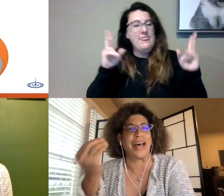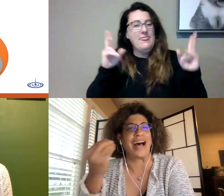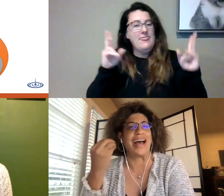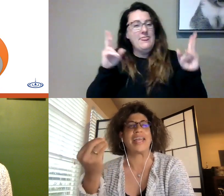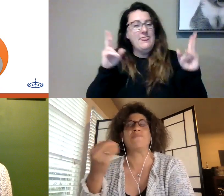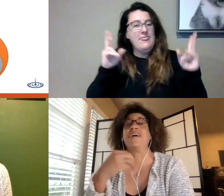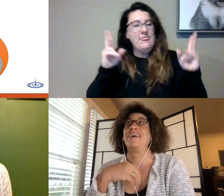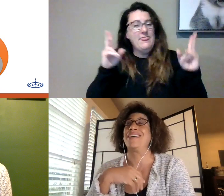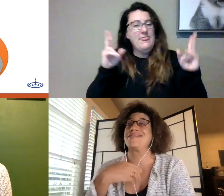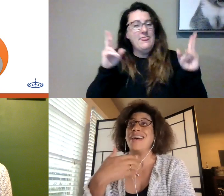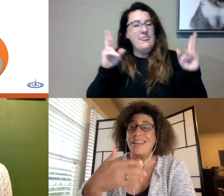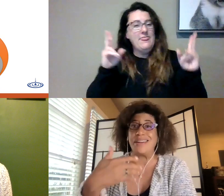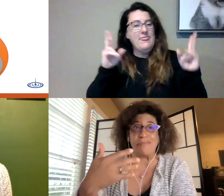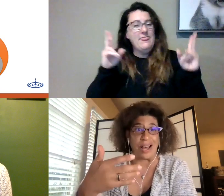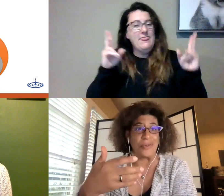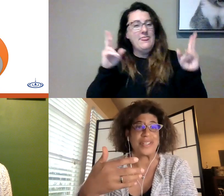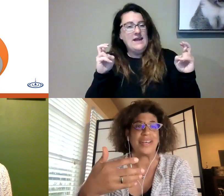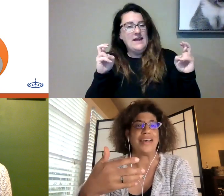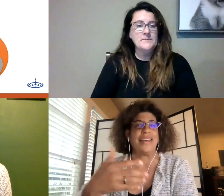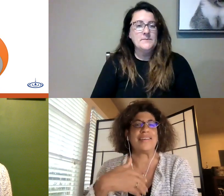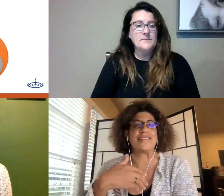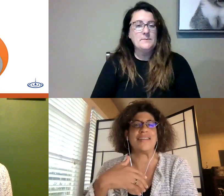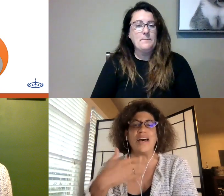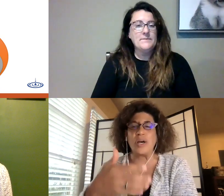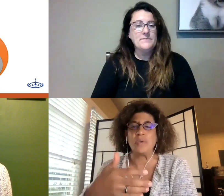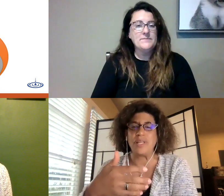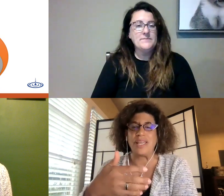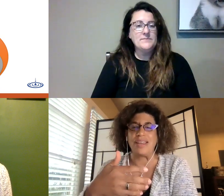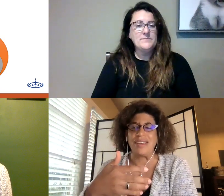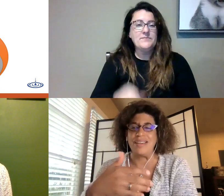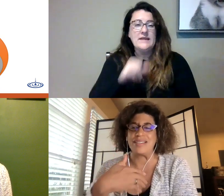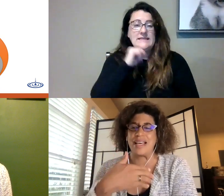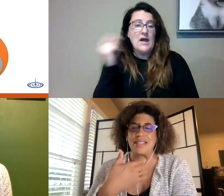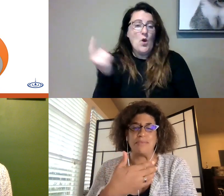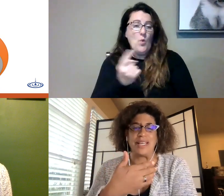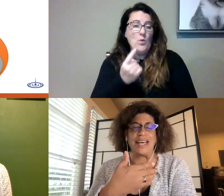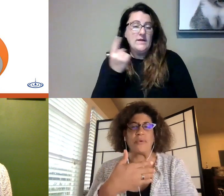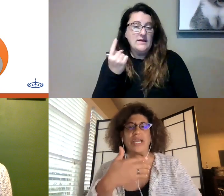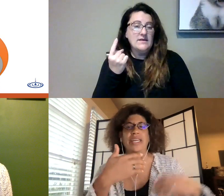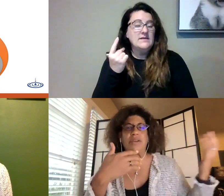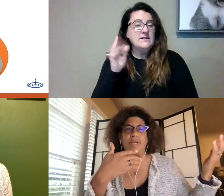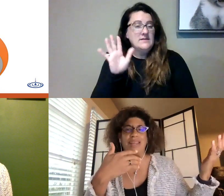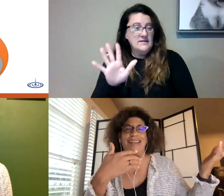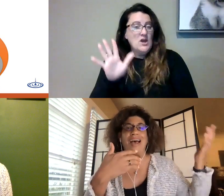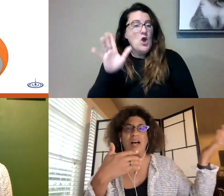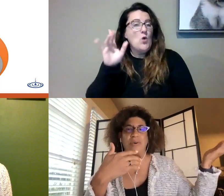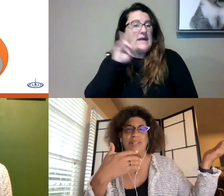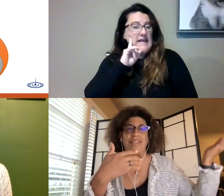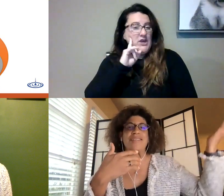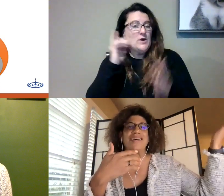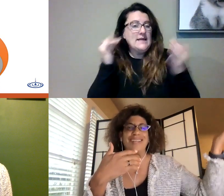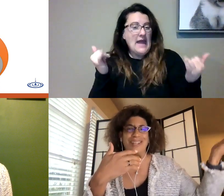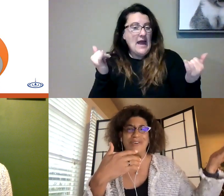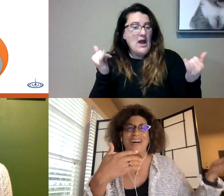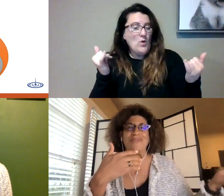And what I am excited about is not only is that something that we're hearing now in